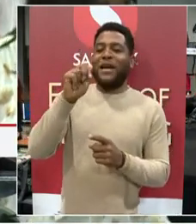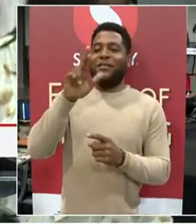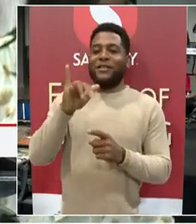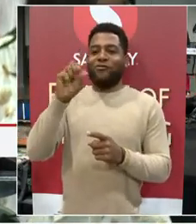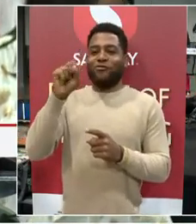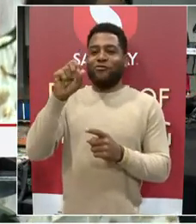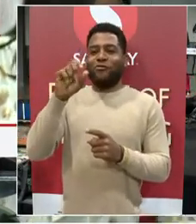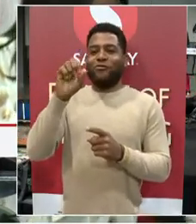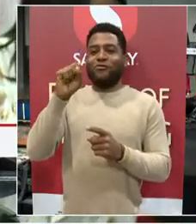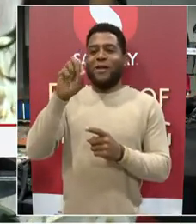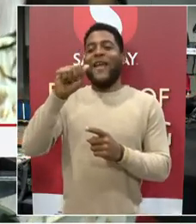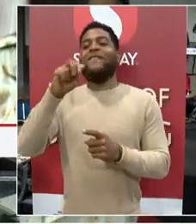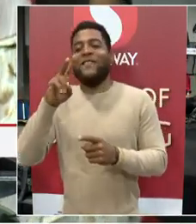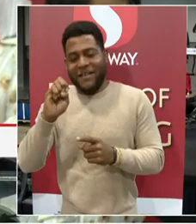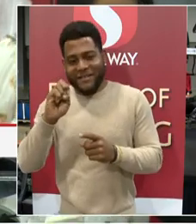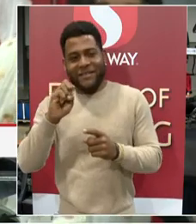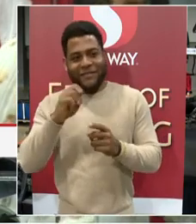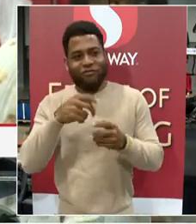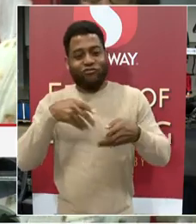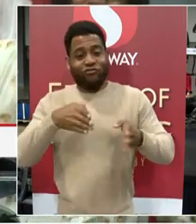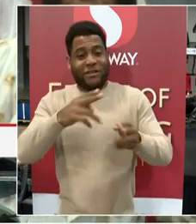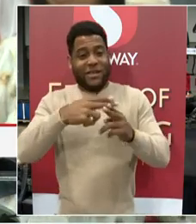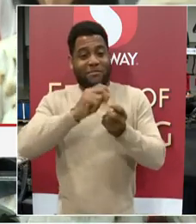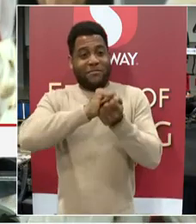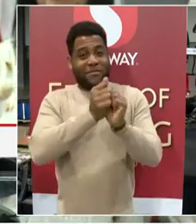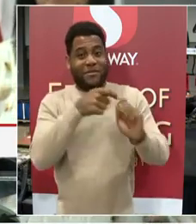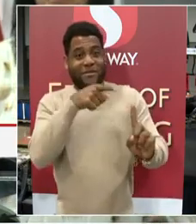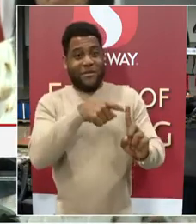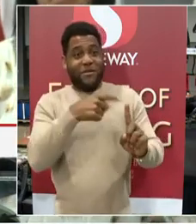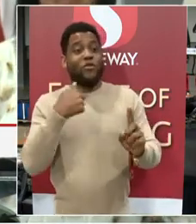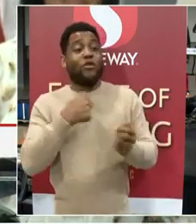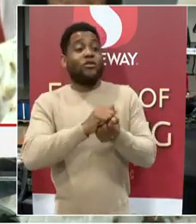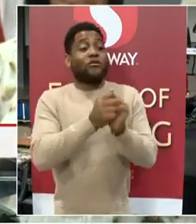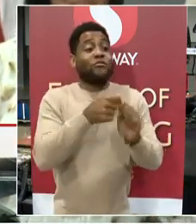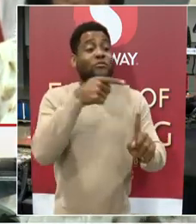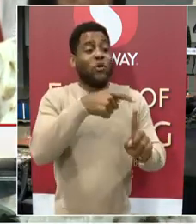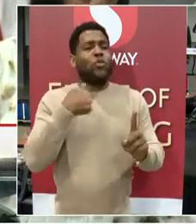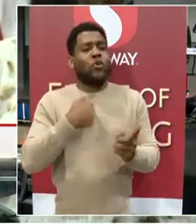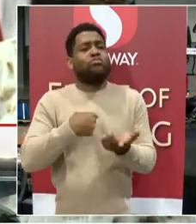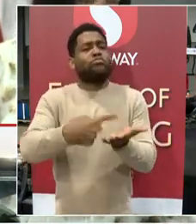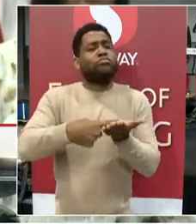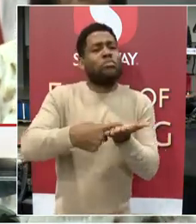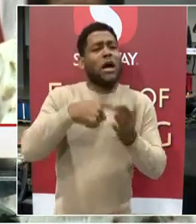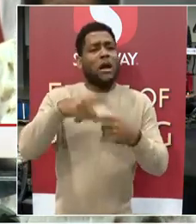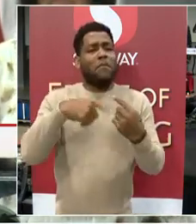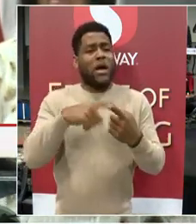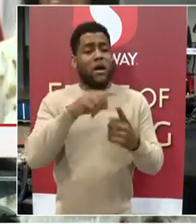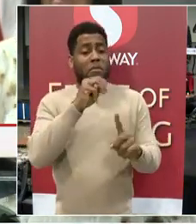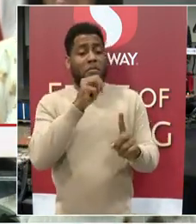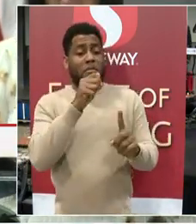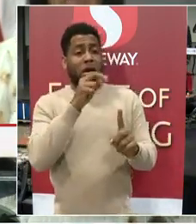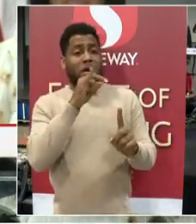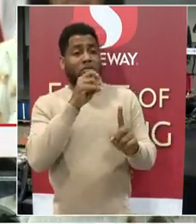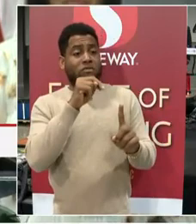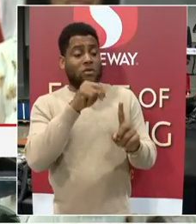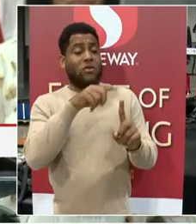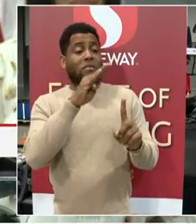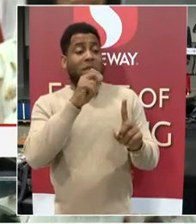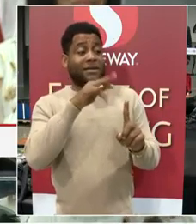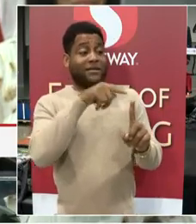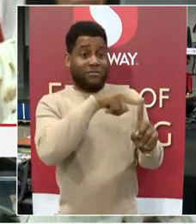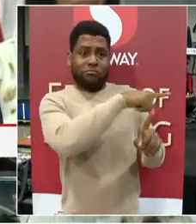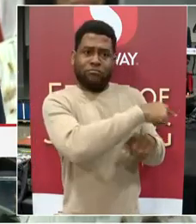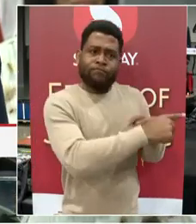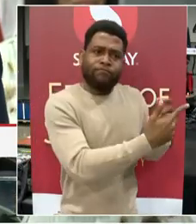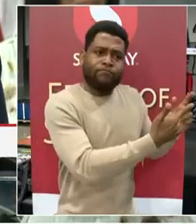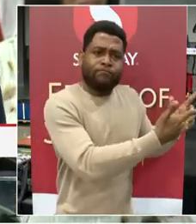a challenge that Mayor Barry made to me. And that challenge was to be the mayor